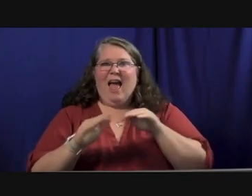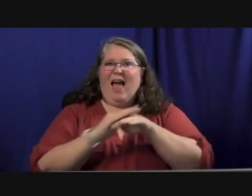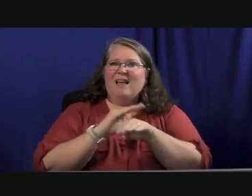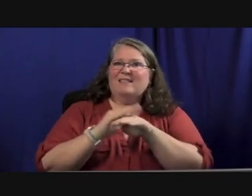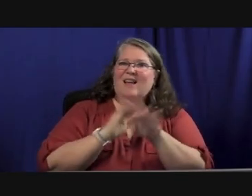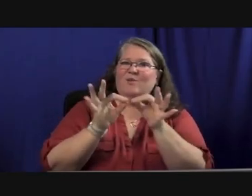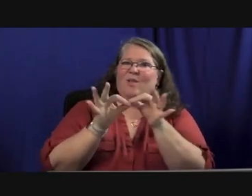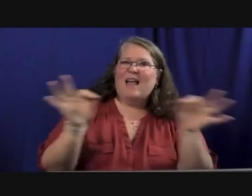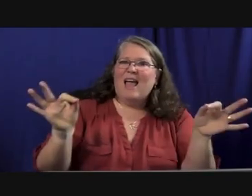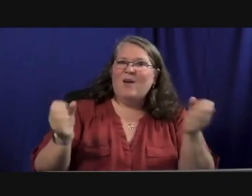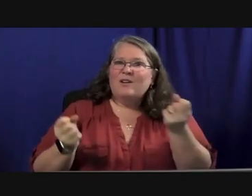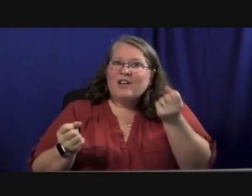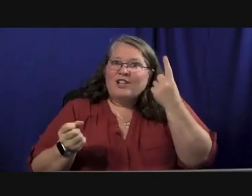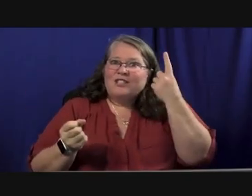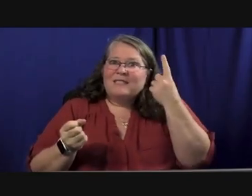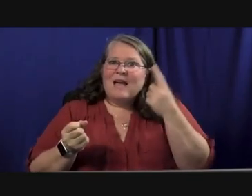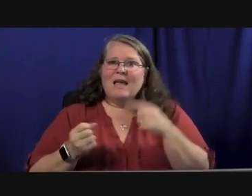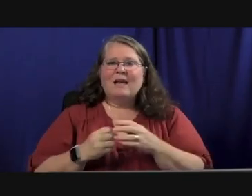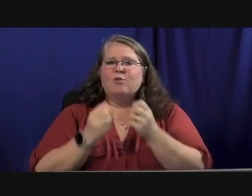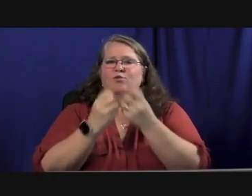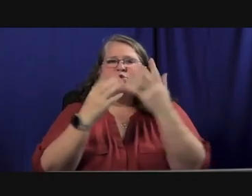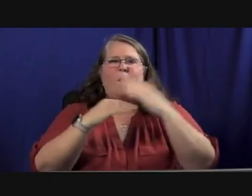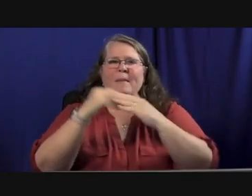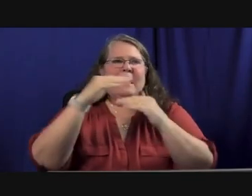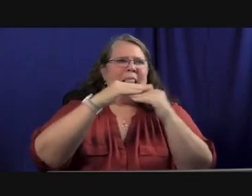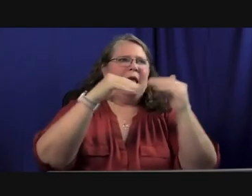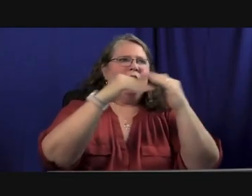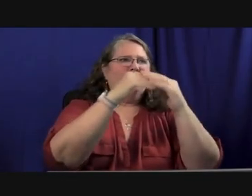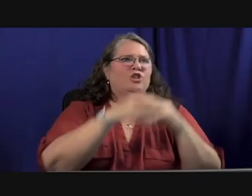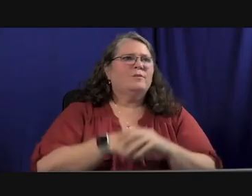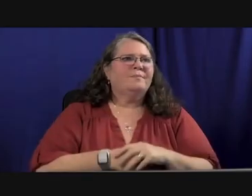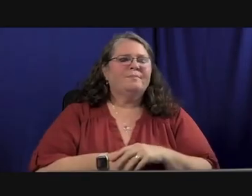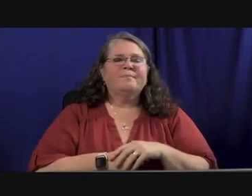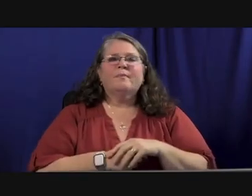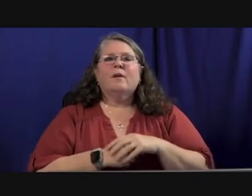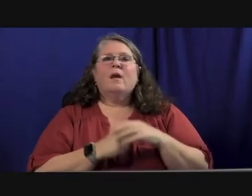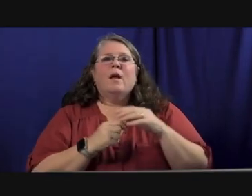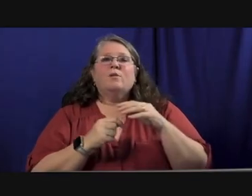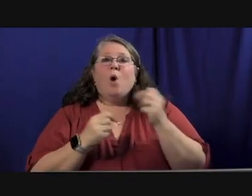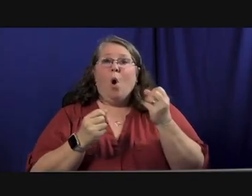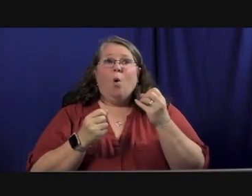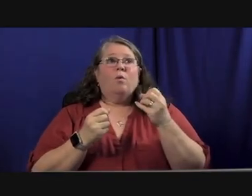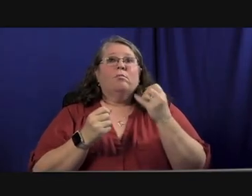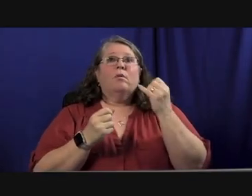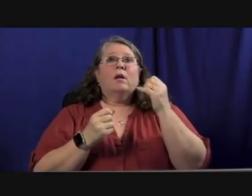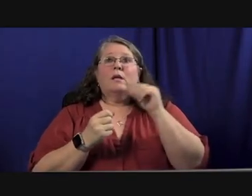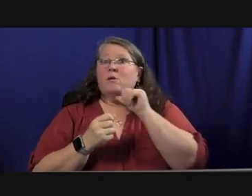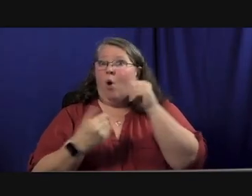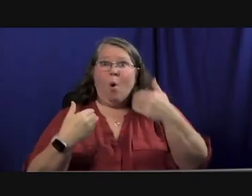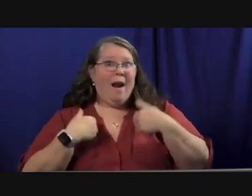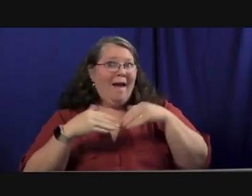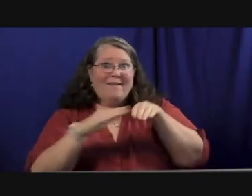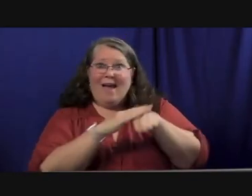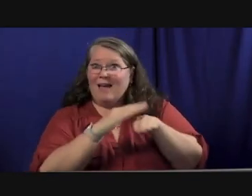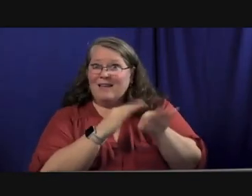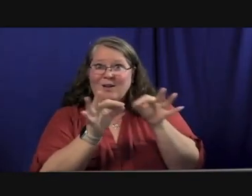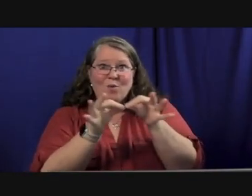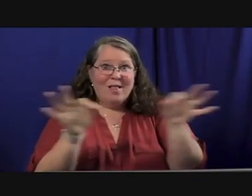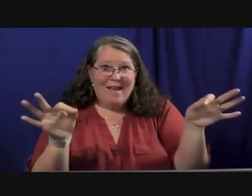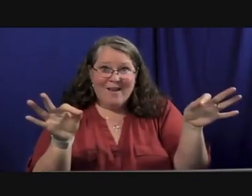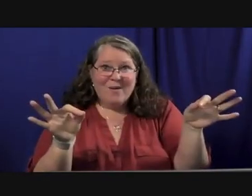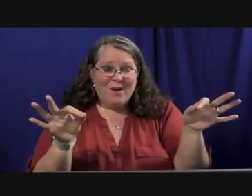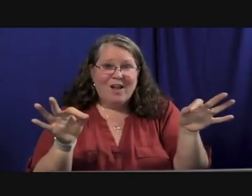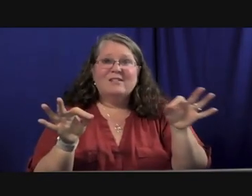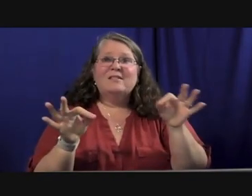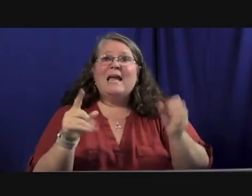a crucial impact on deaf folks and how they actually understand language. There's just a lot of layers to this.